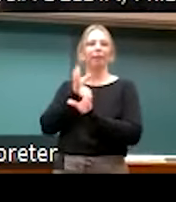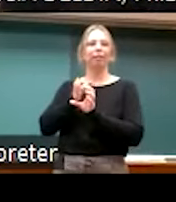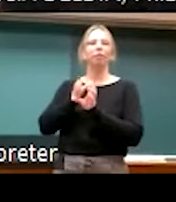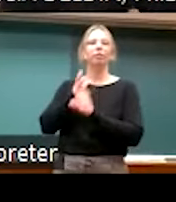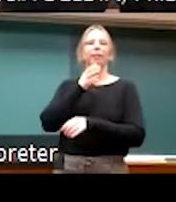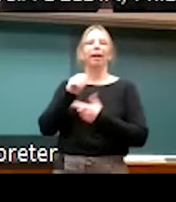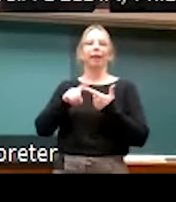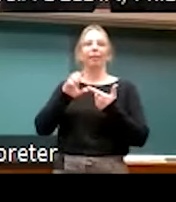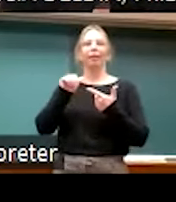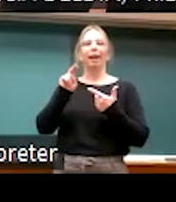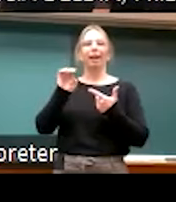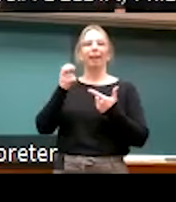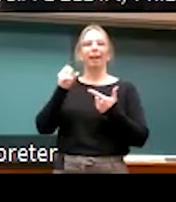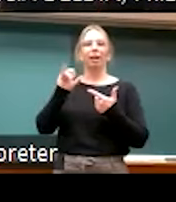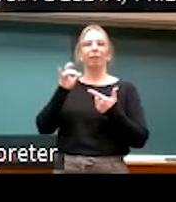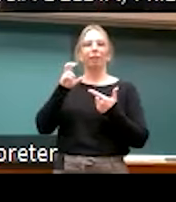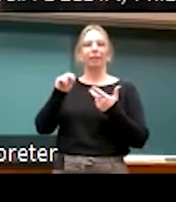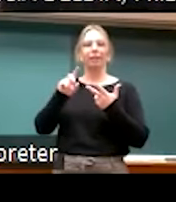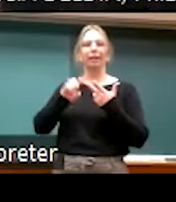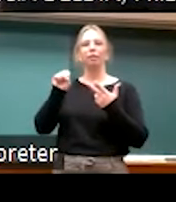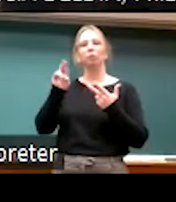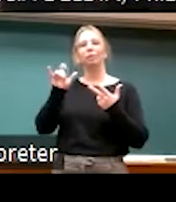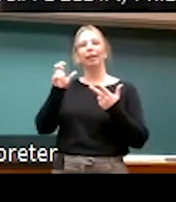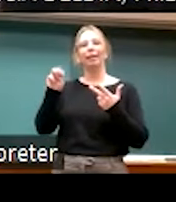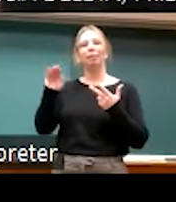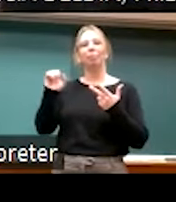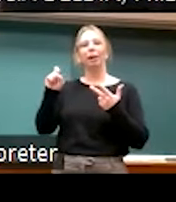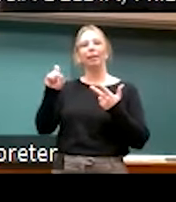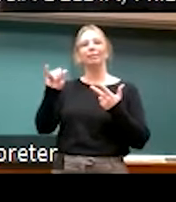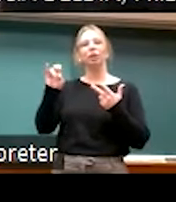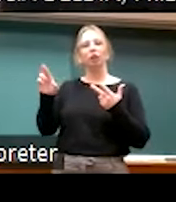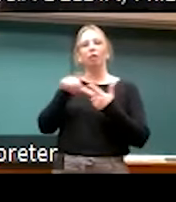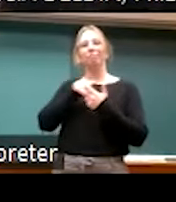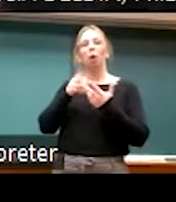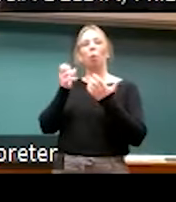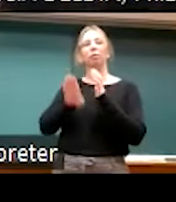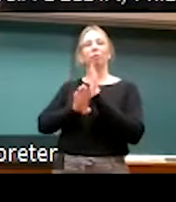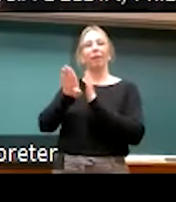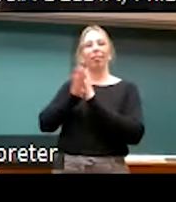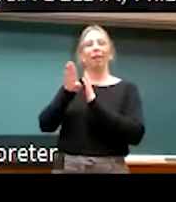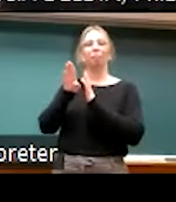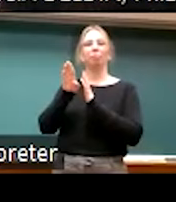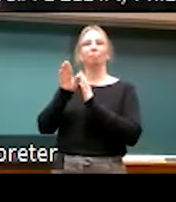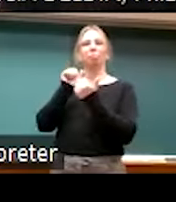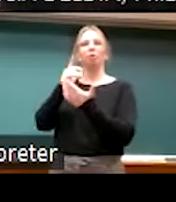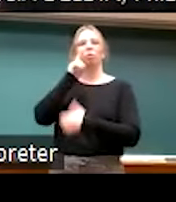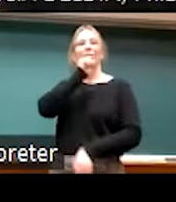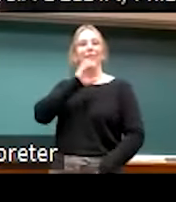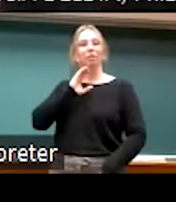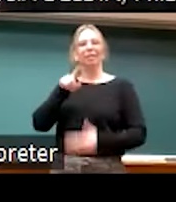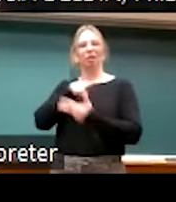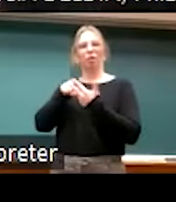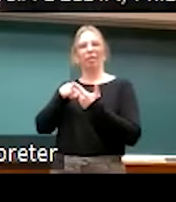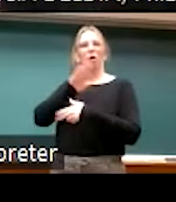Ann Harrington, and a geriatric psychologist, Dr. Suzanne Maxner, wanted to build a senior version because they are all geriatric specialists. So